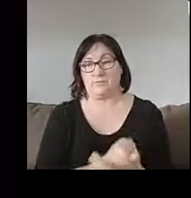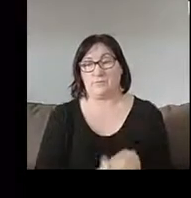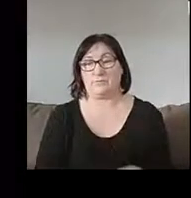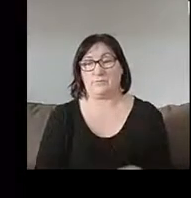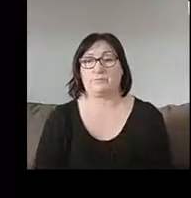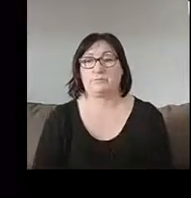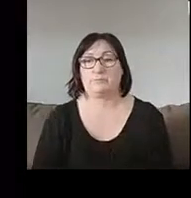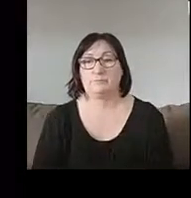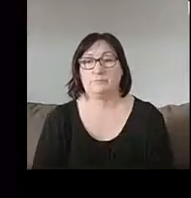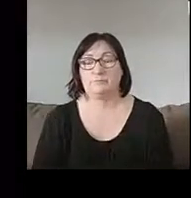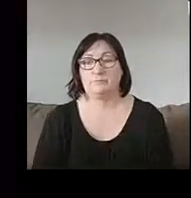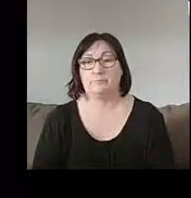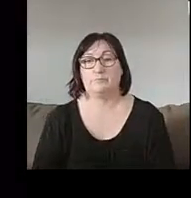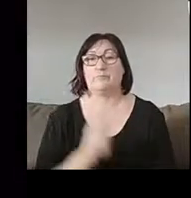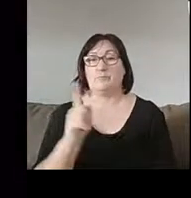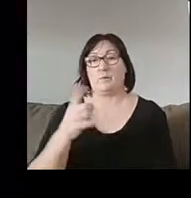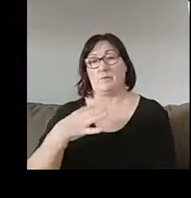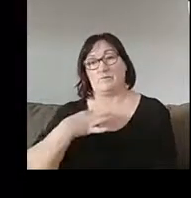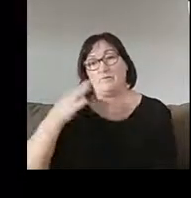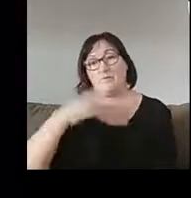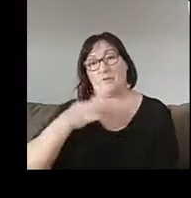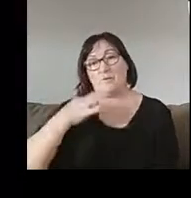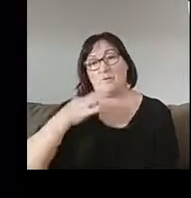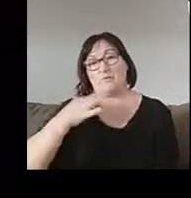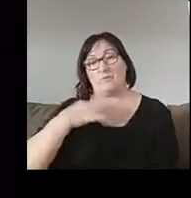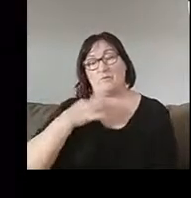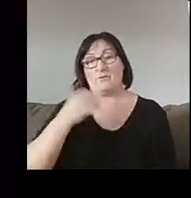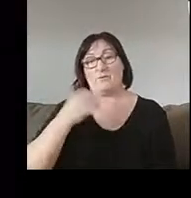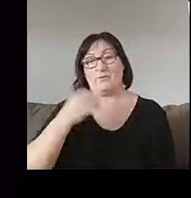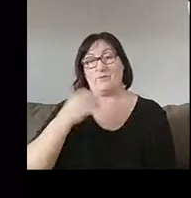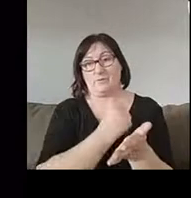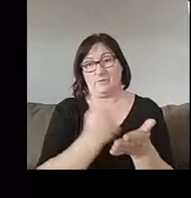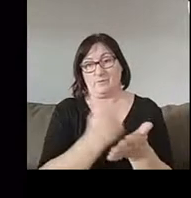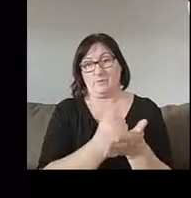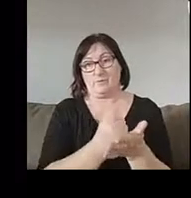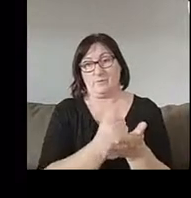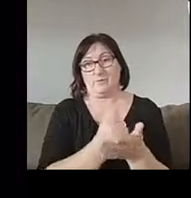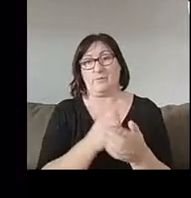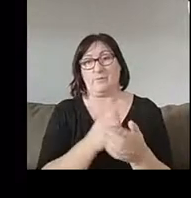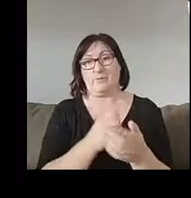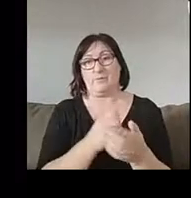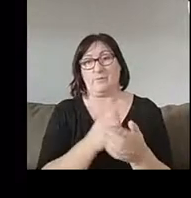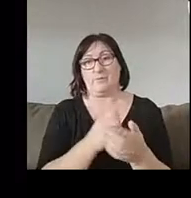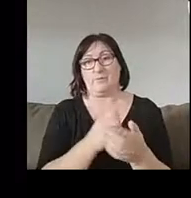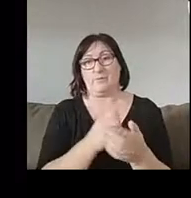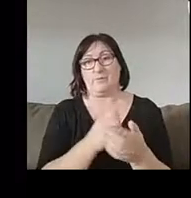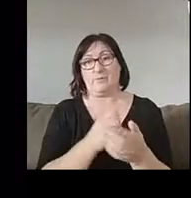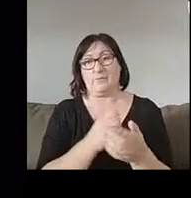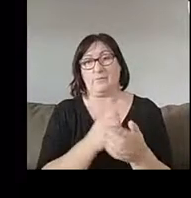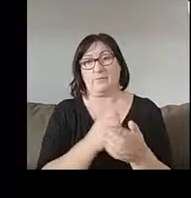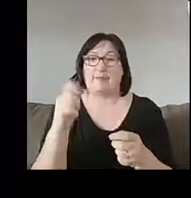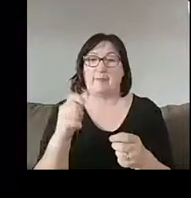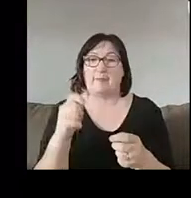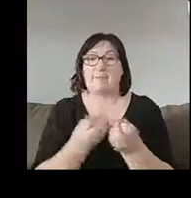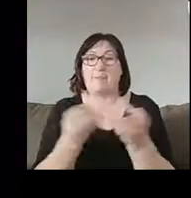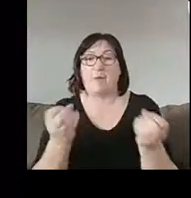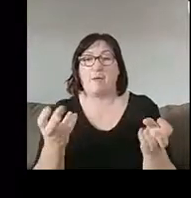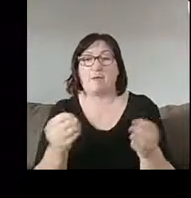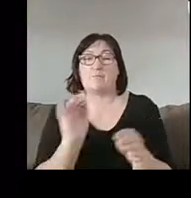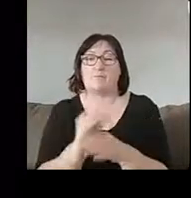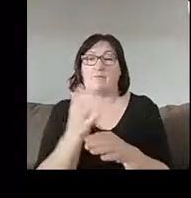your voluntary registration, where your taxable supplies is more than 50,000 Rand over a period